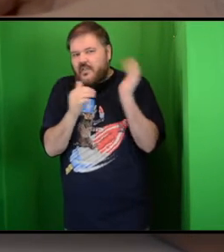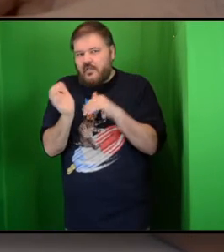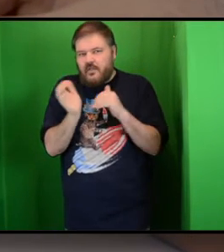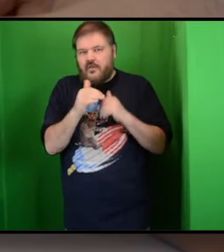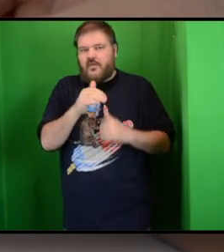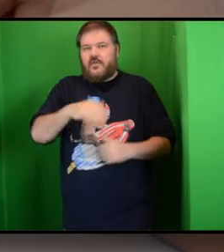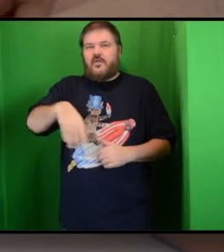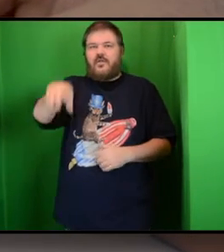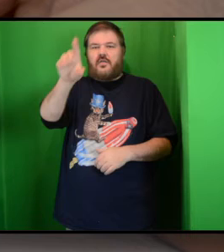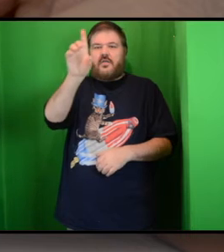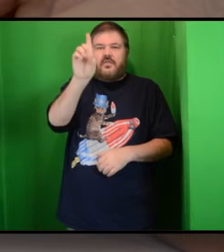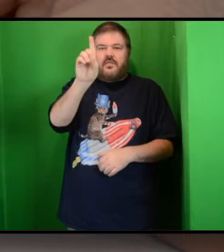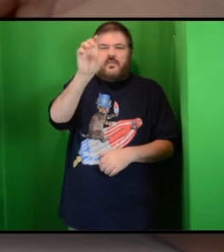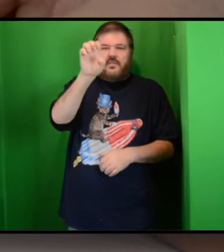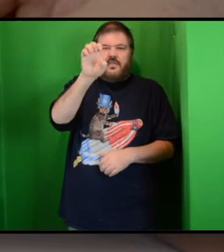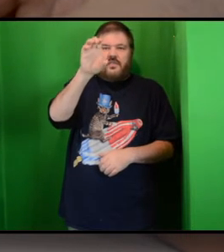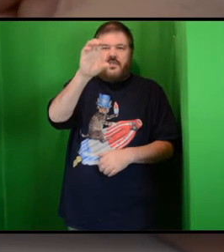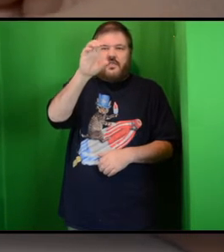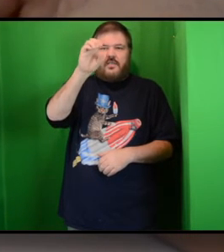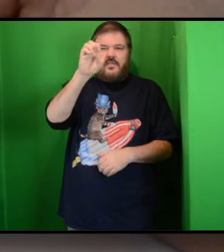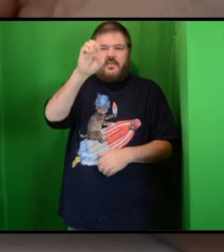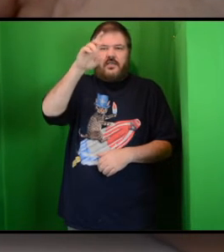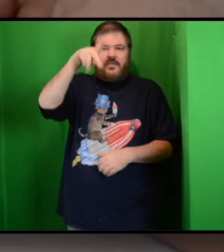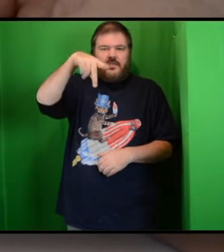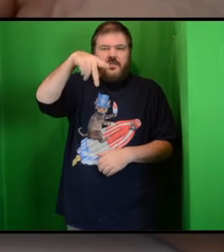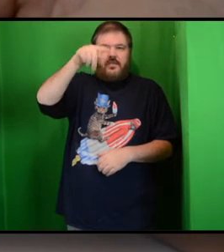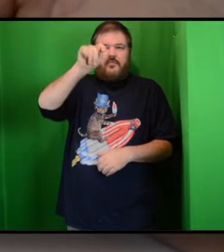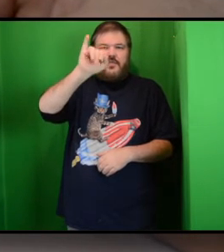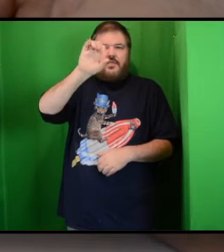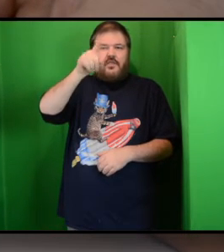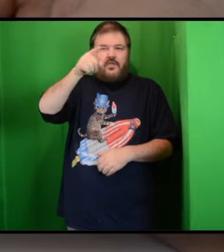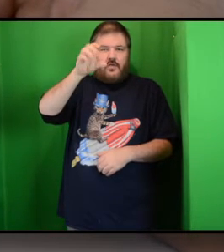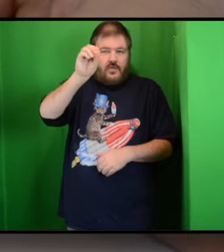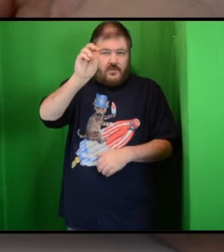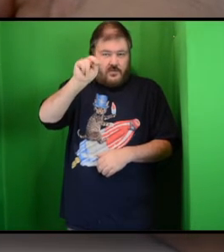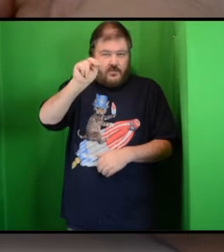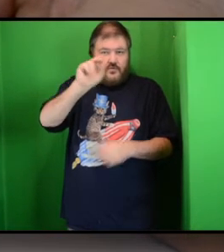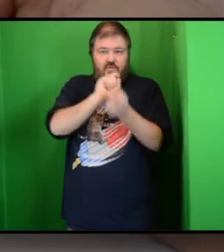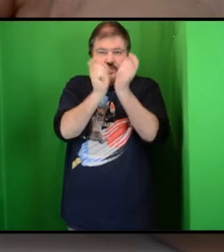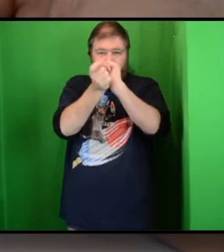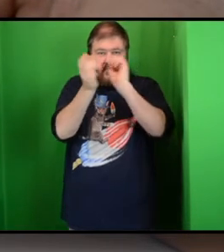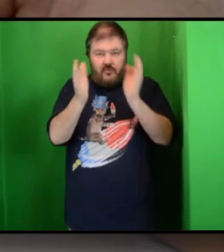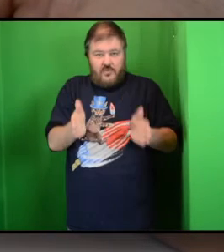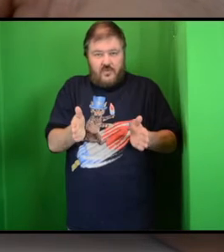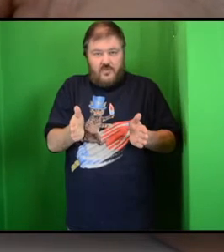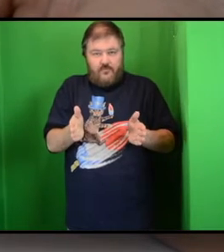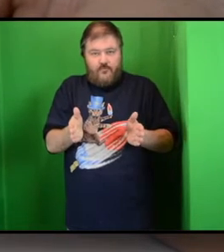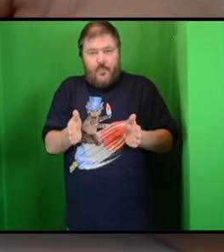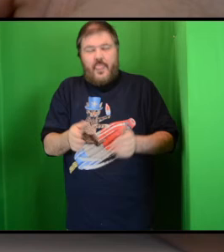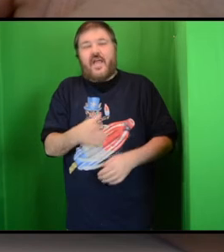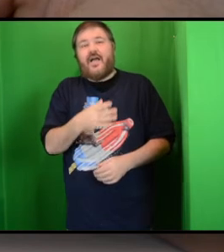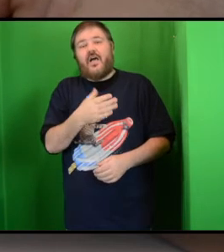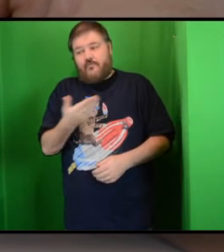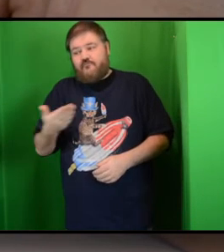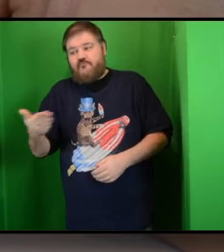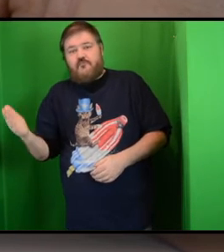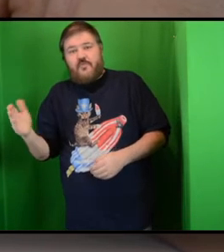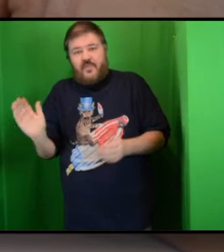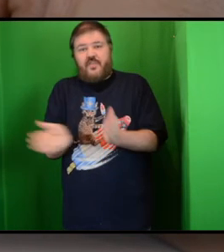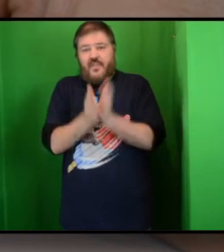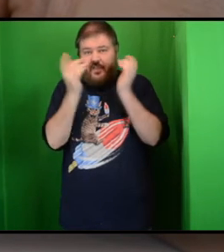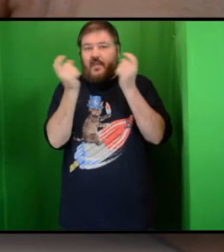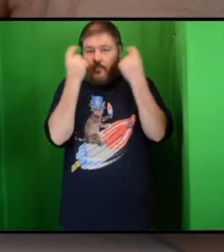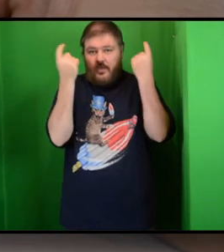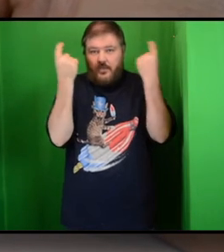range. He's very good in regards to his transformation. It's very easy and very easy to remember. Now when it comes to